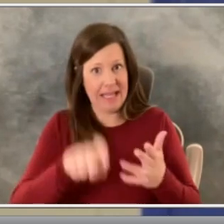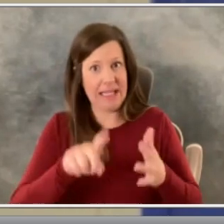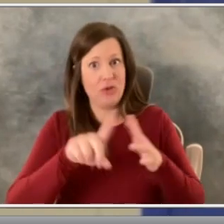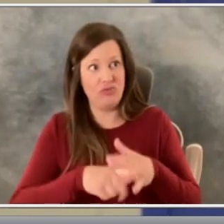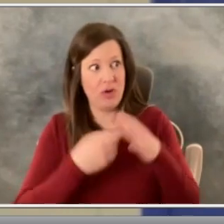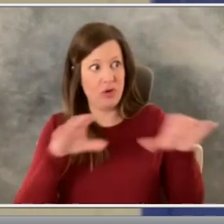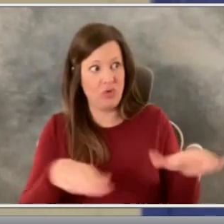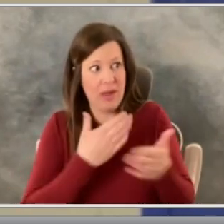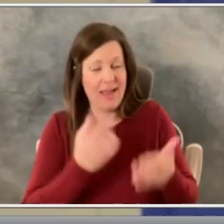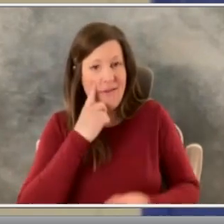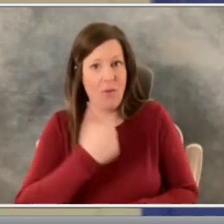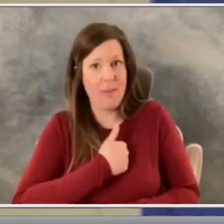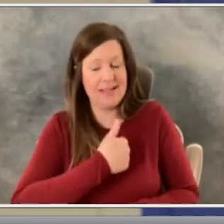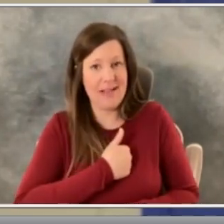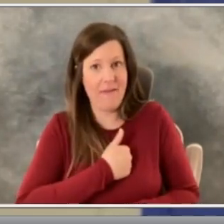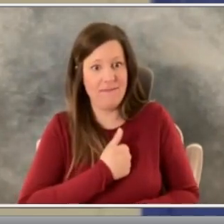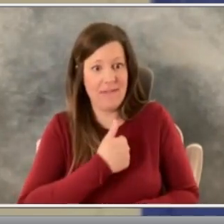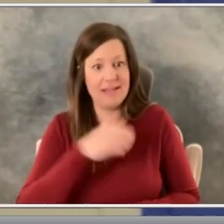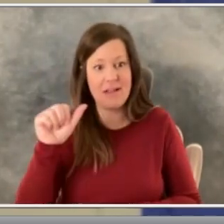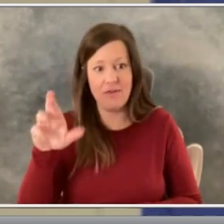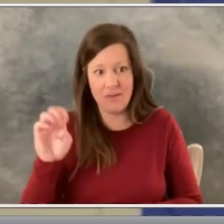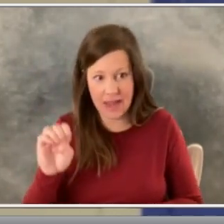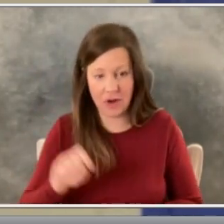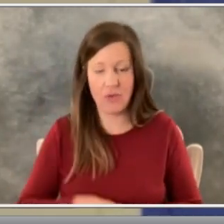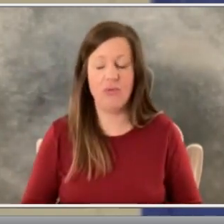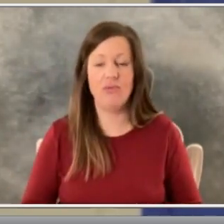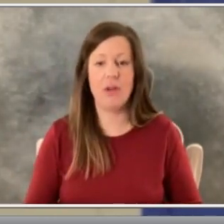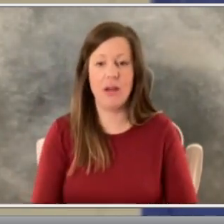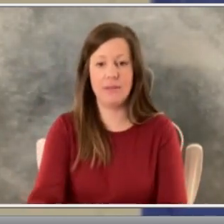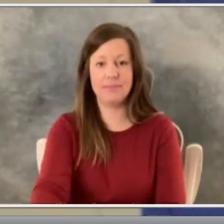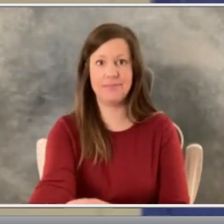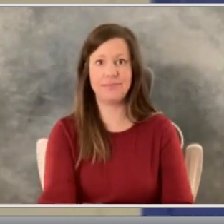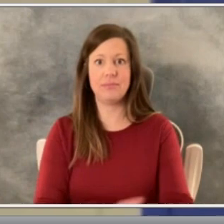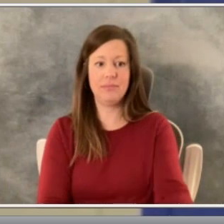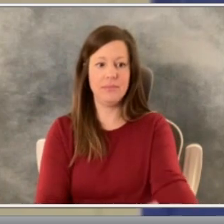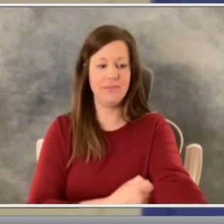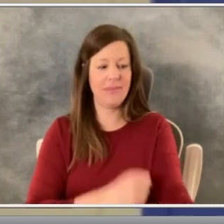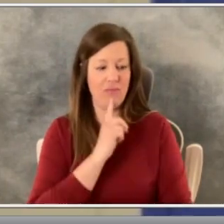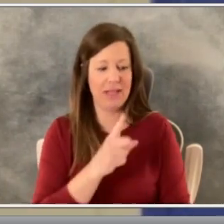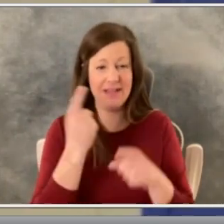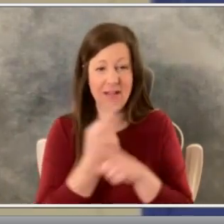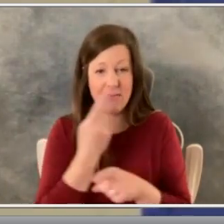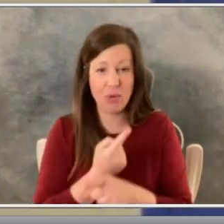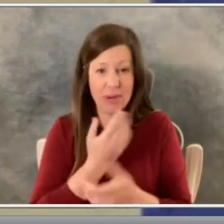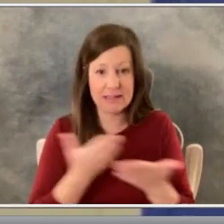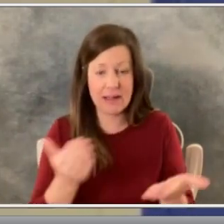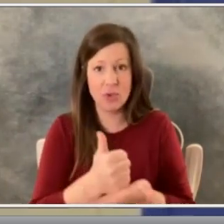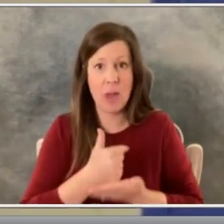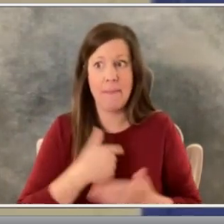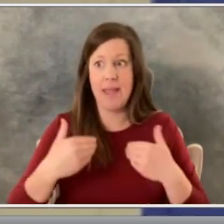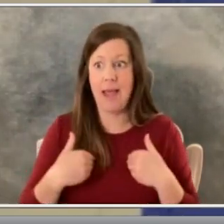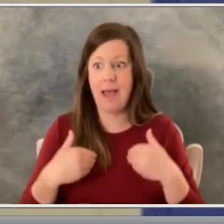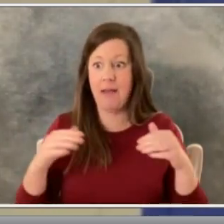self-care routines, the appropriate steps to get me in a position so I